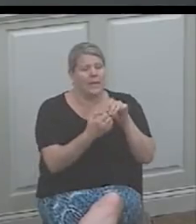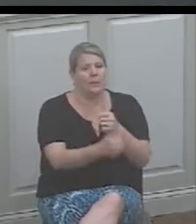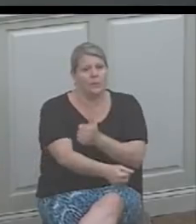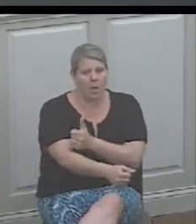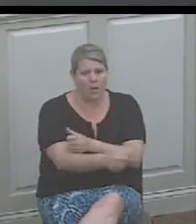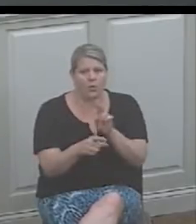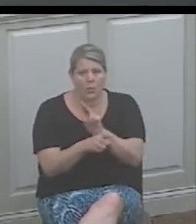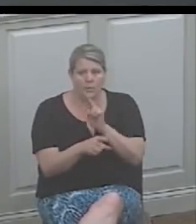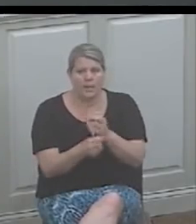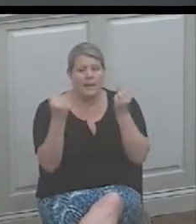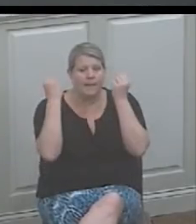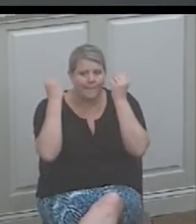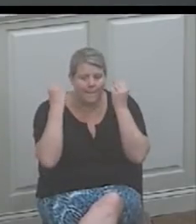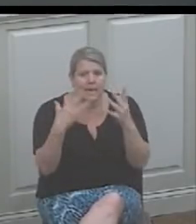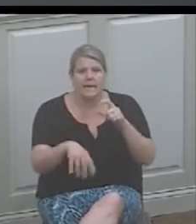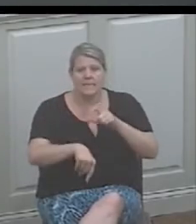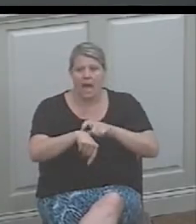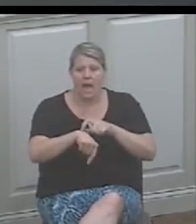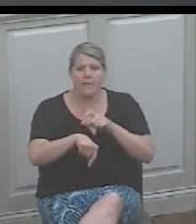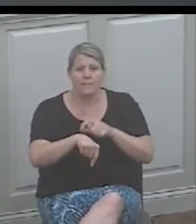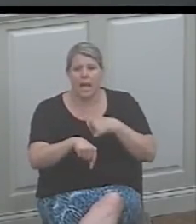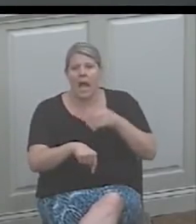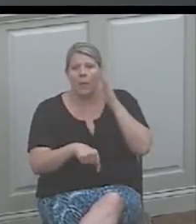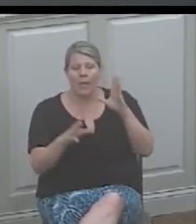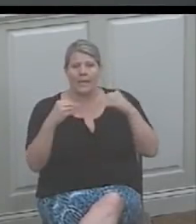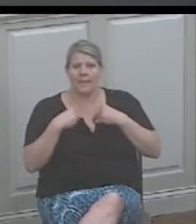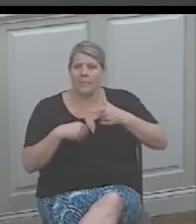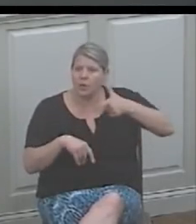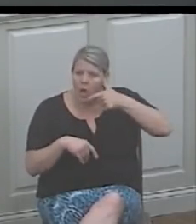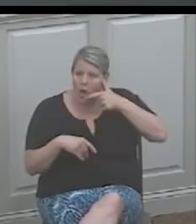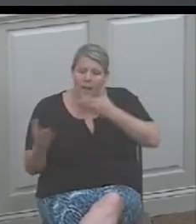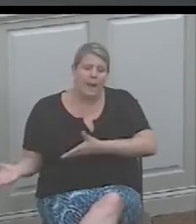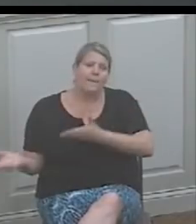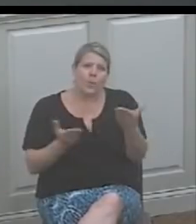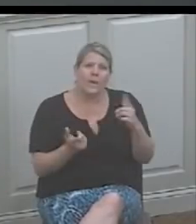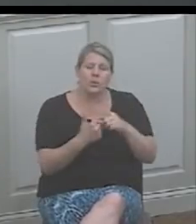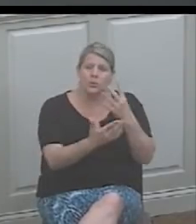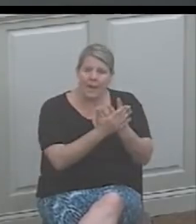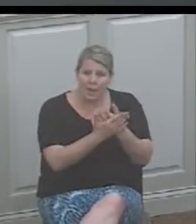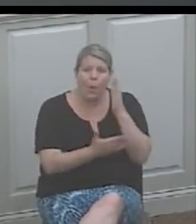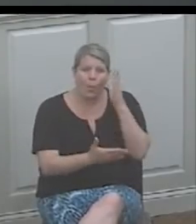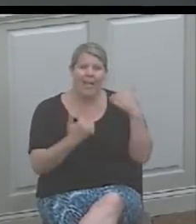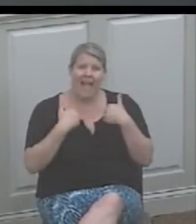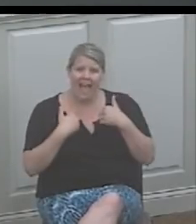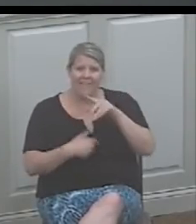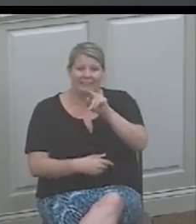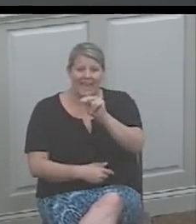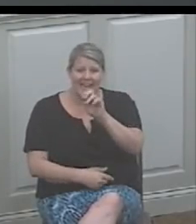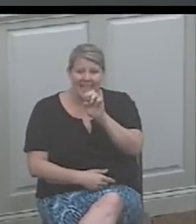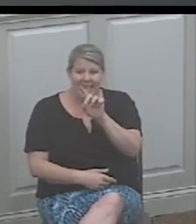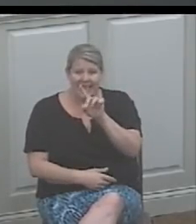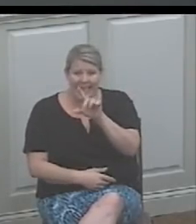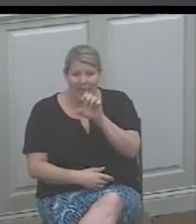You know, a lot of times I go on a lot of calls and I'll take people down and take them into jail custody, and they'll have needles in their pocket. You know, a lot of these people that I do arrest